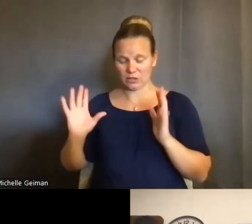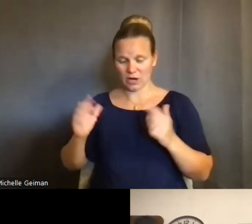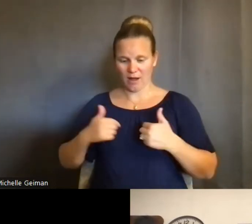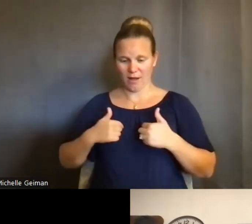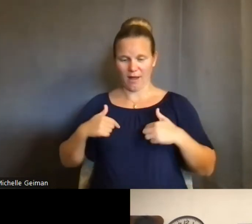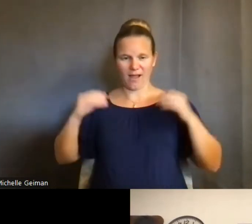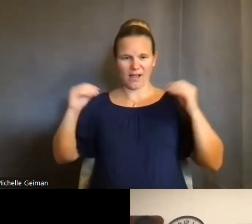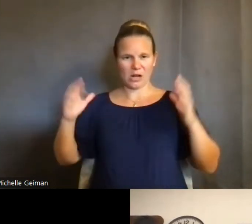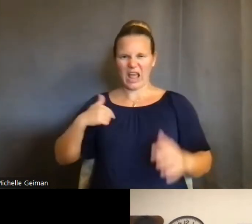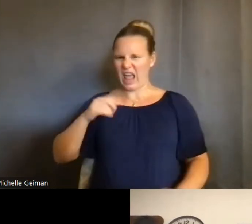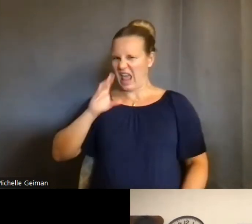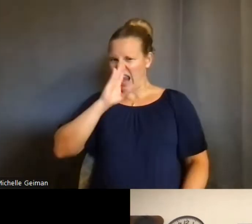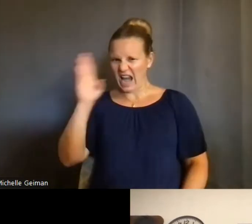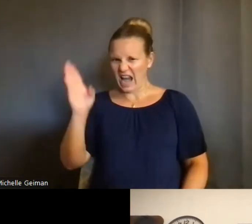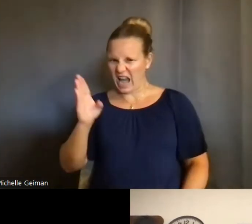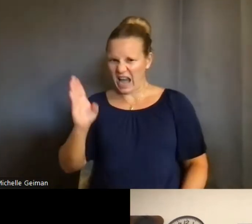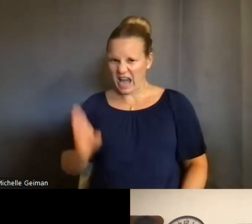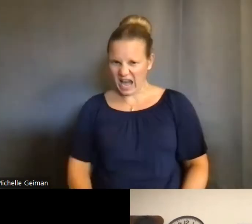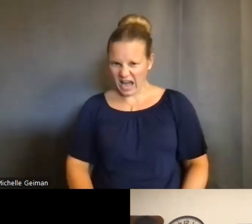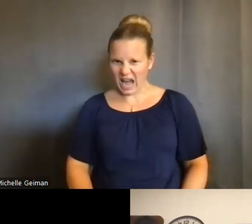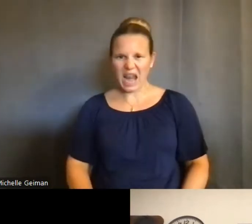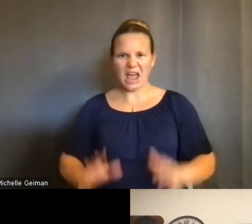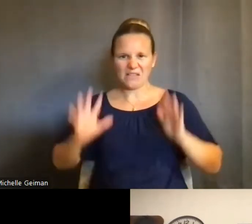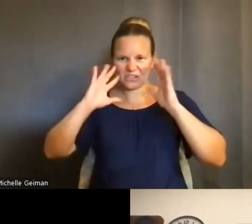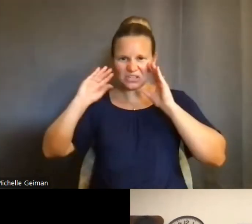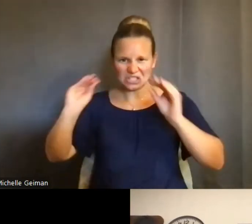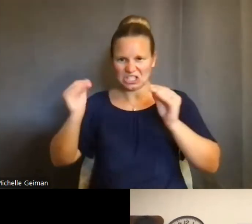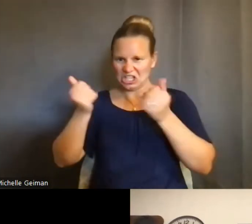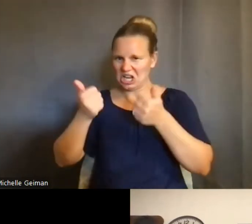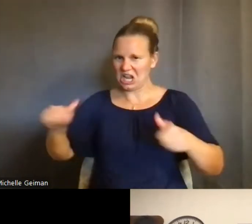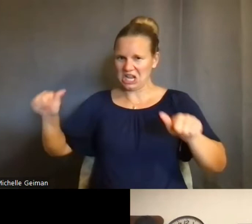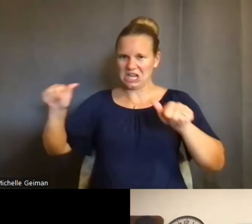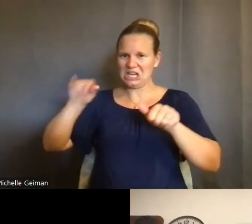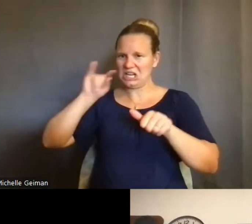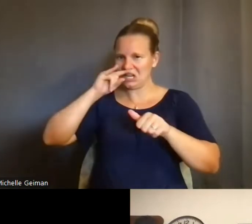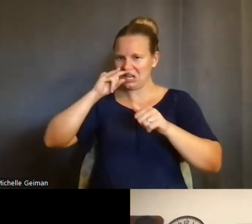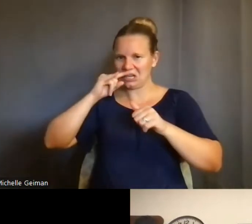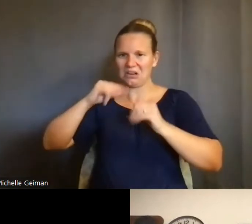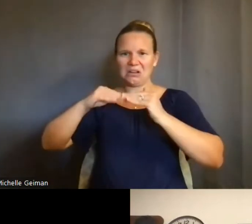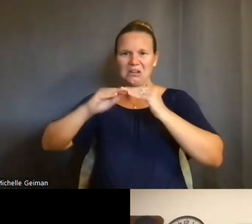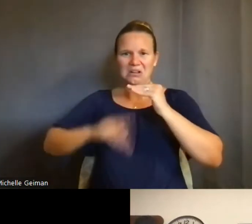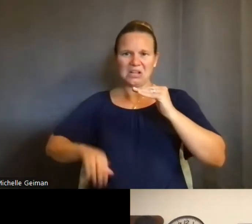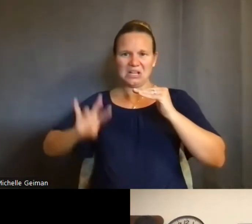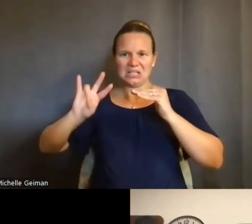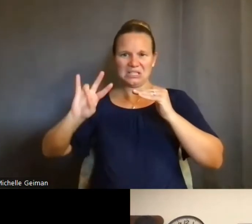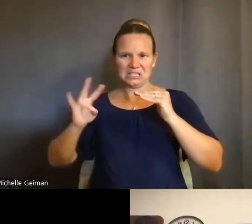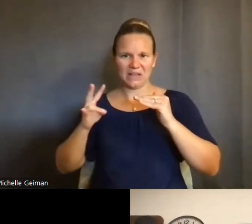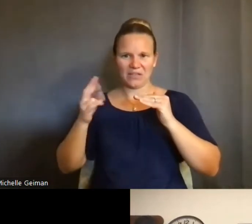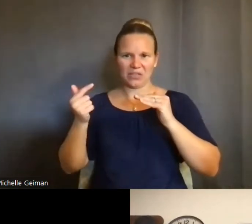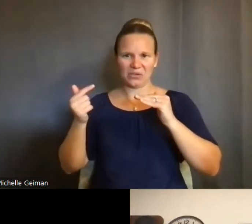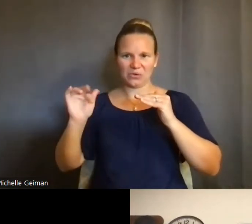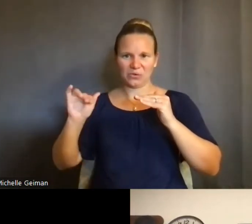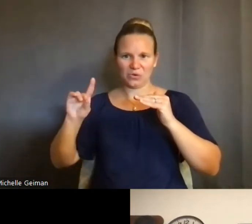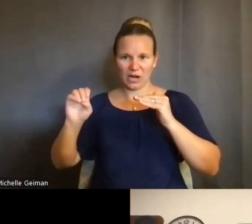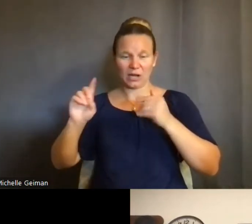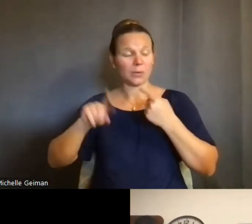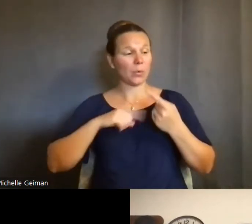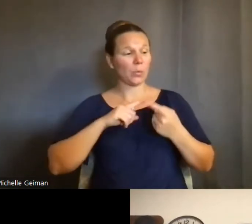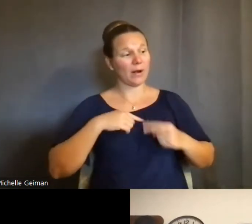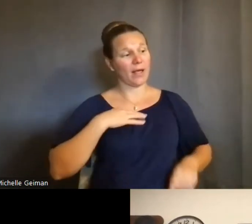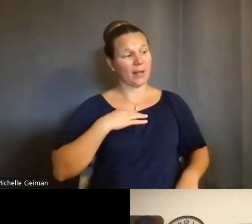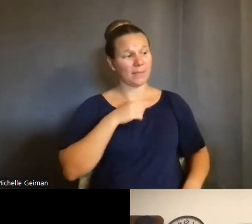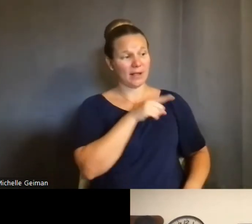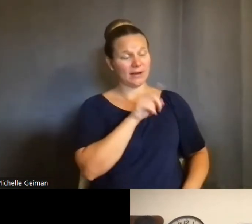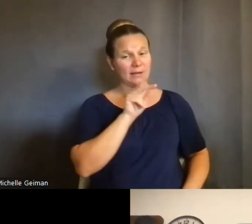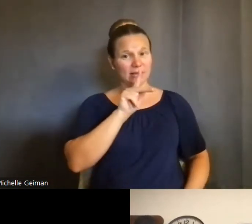that said, I'll never teach any kids younger than 7th grade, But when I I applied for this job in King Cove,